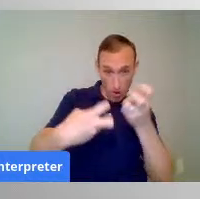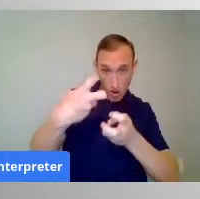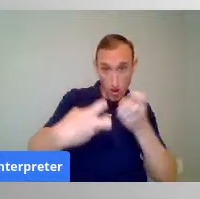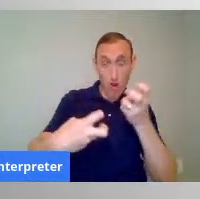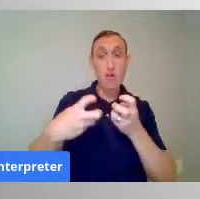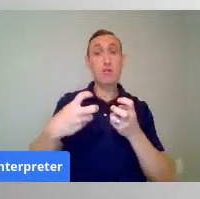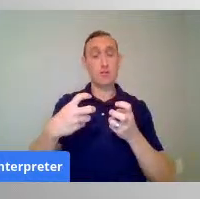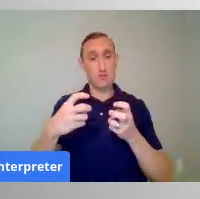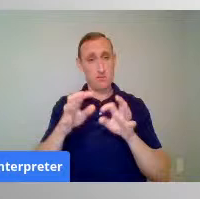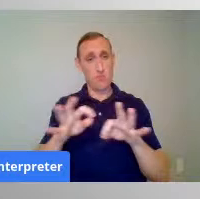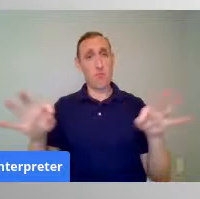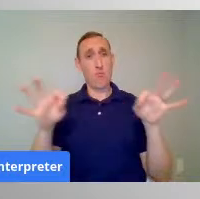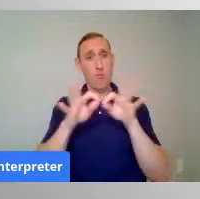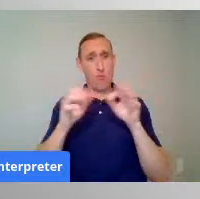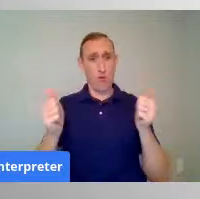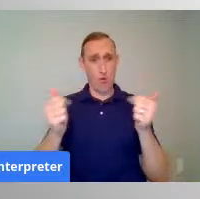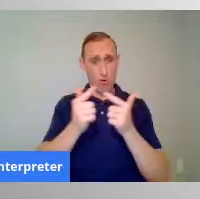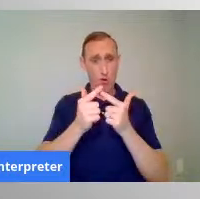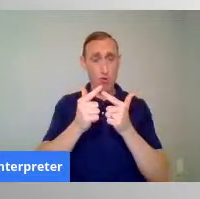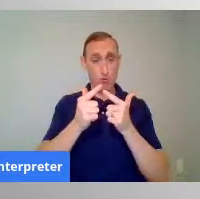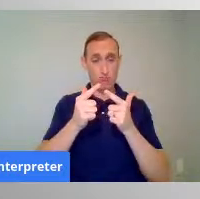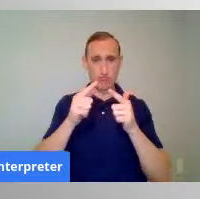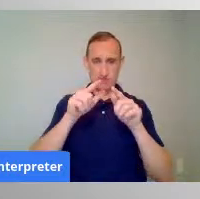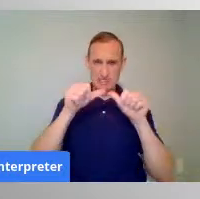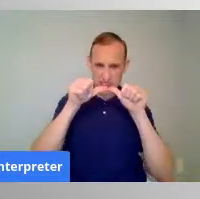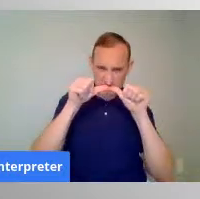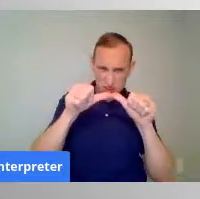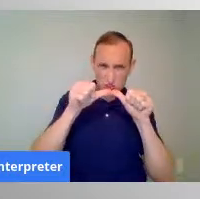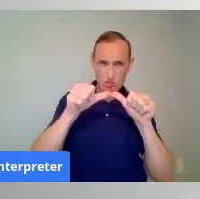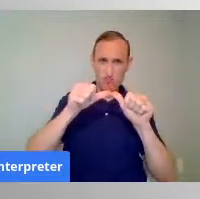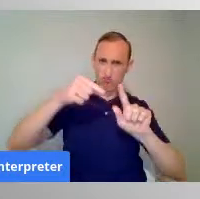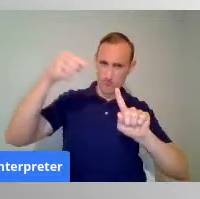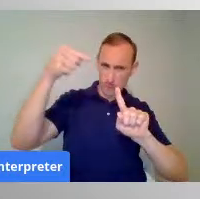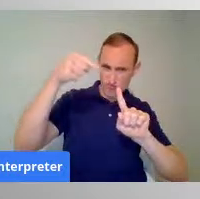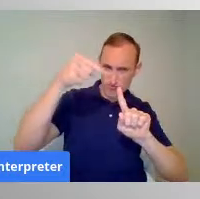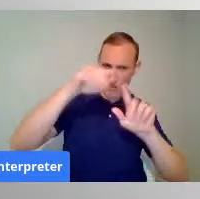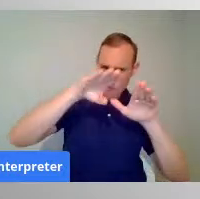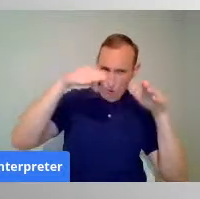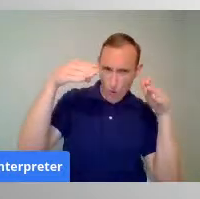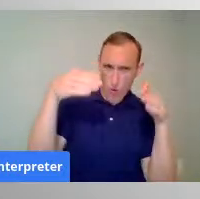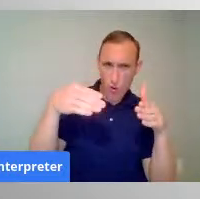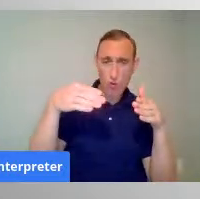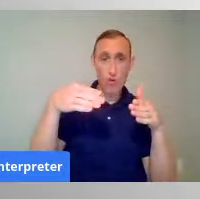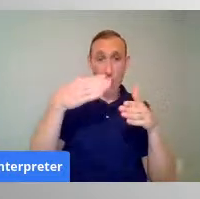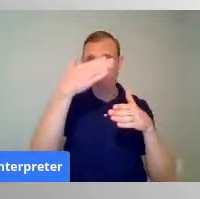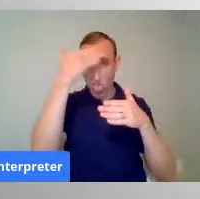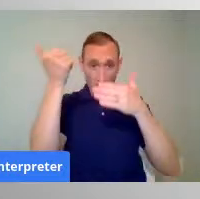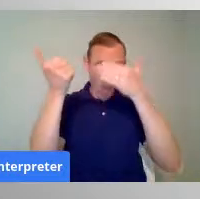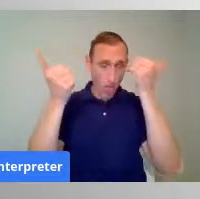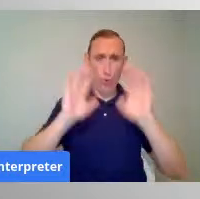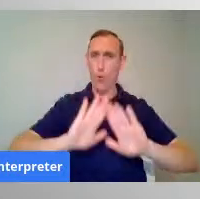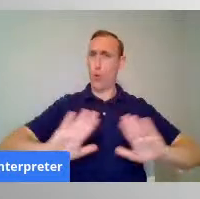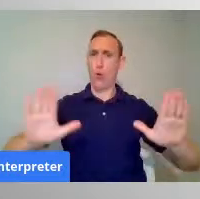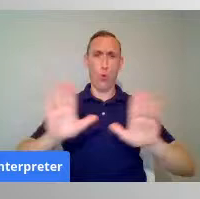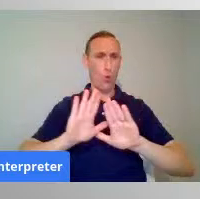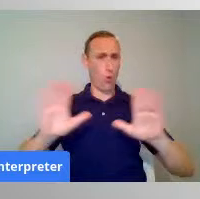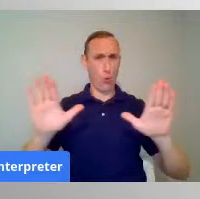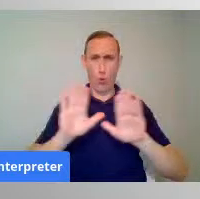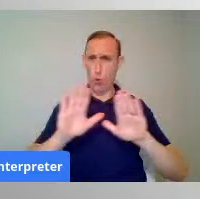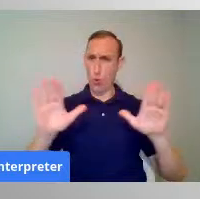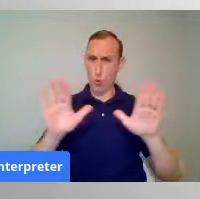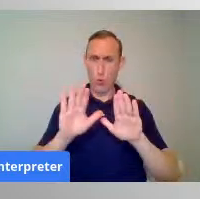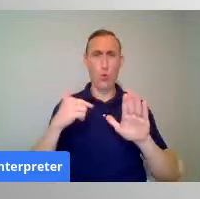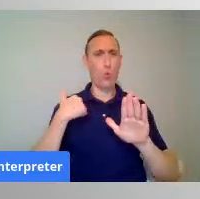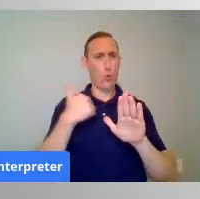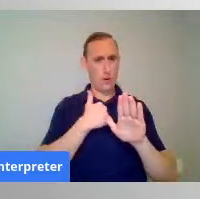Mr. Harris or I will reach out to Mayor Gertz and County Manager Blaine